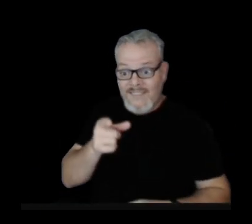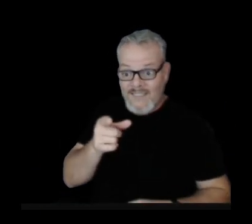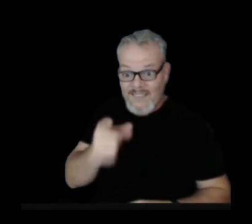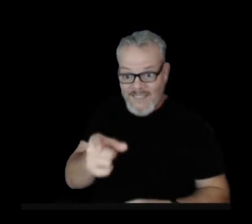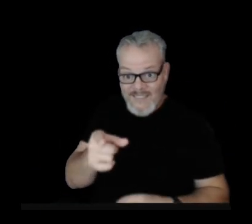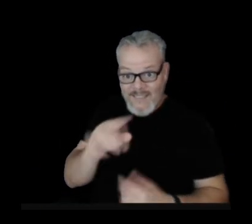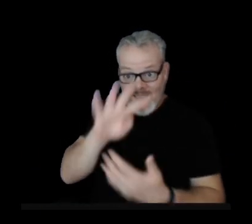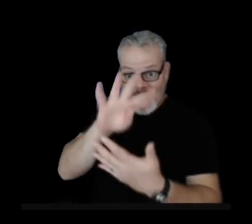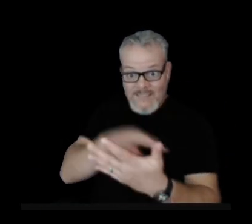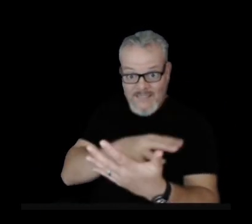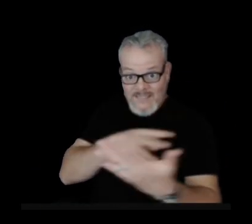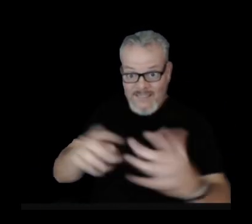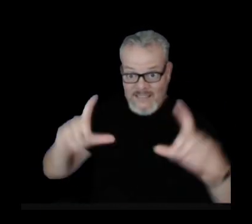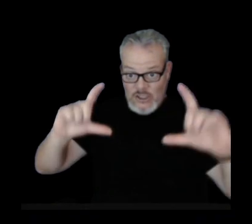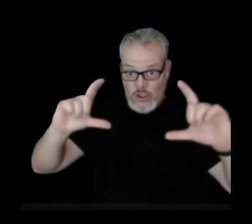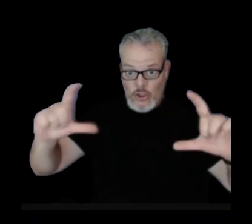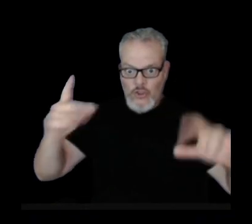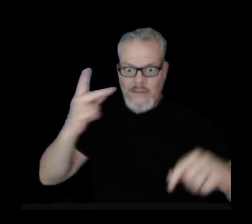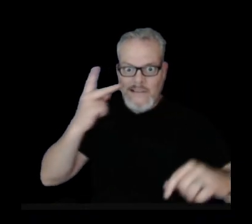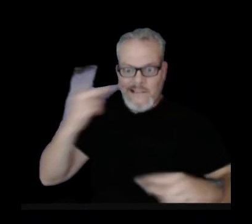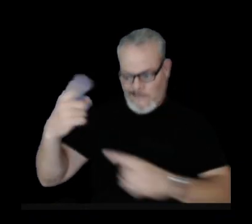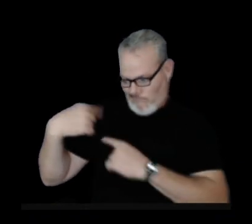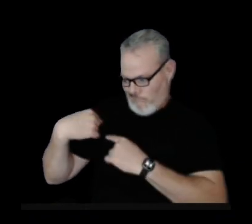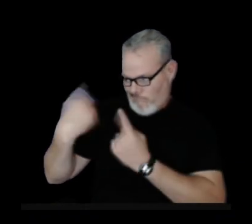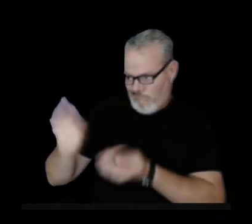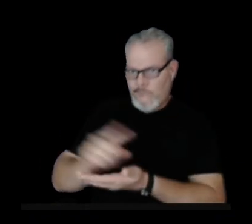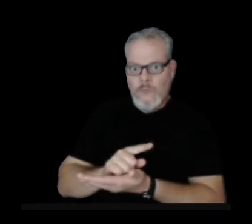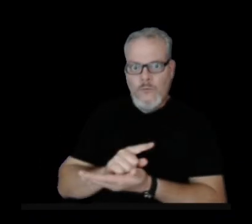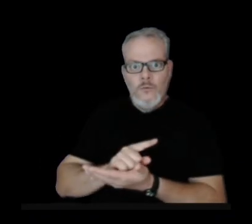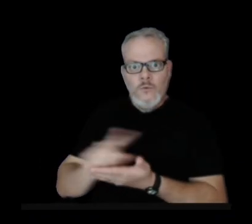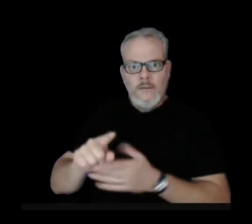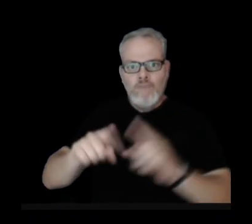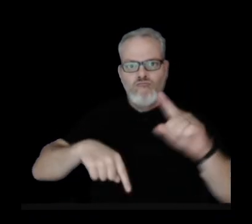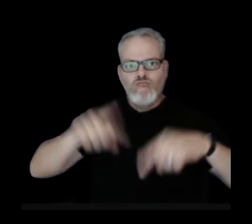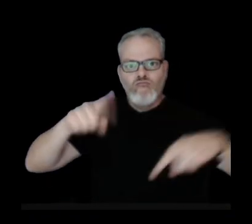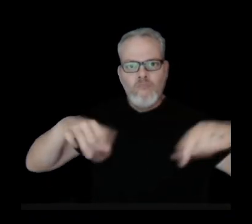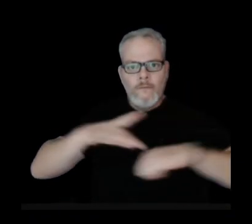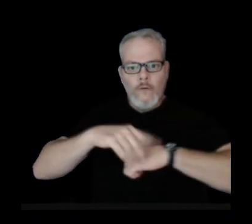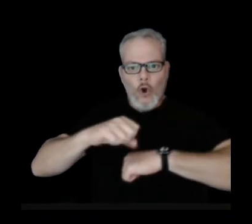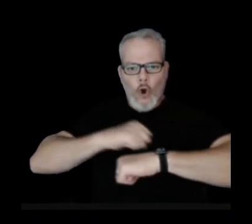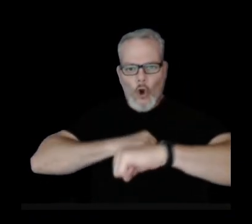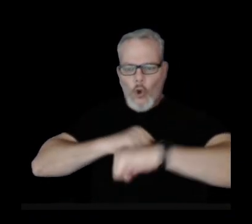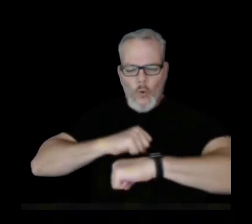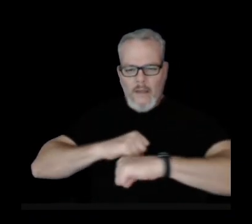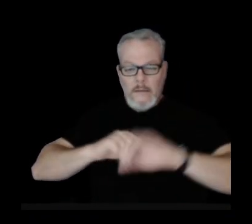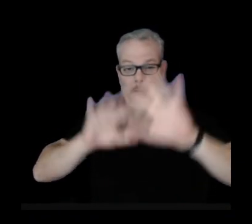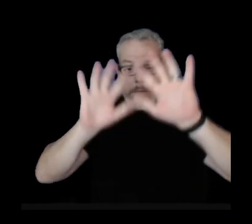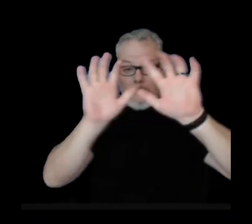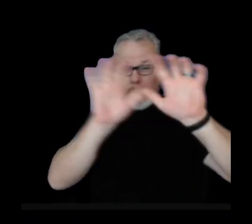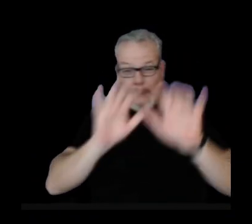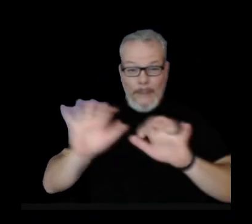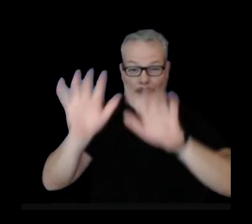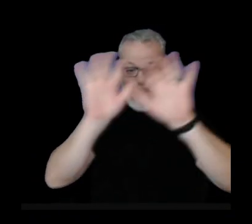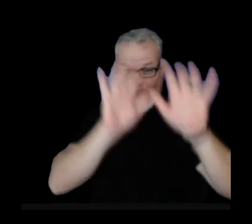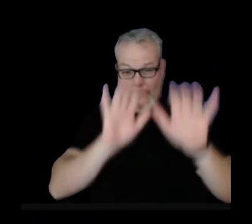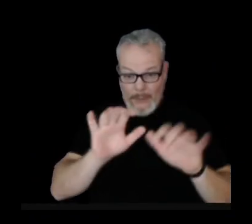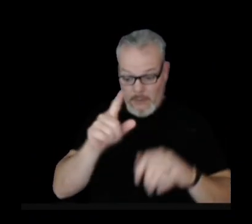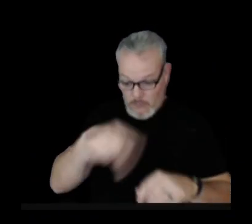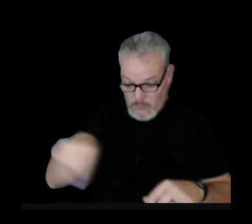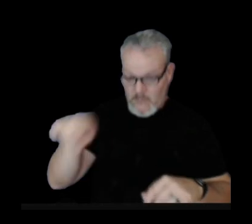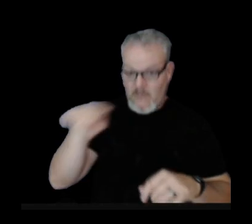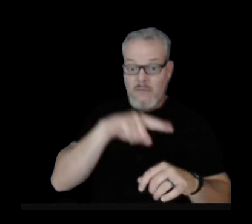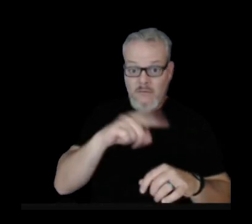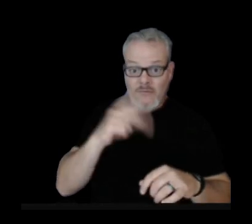map, are very scattered. You see a concentration underneath the summit of Kīlauea here. And you also see